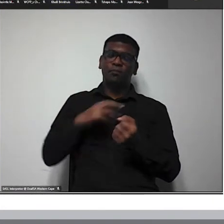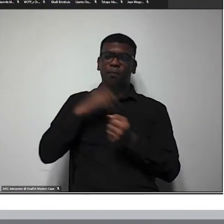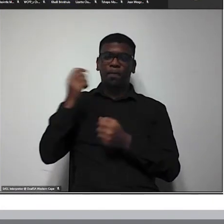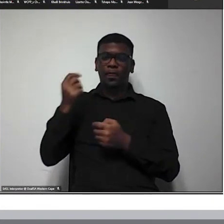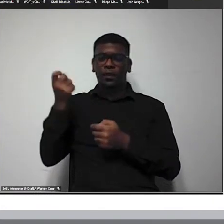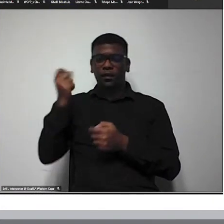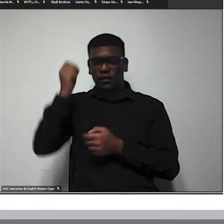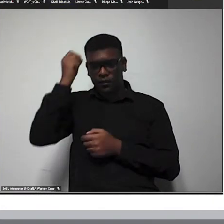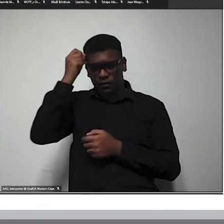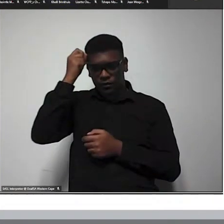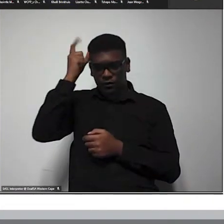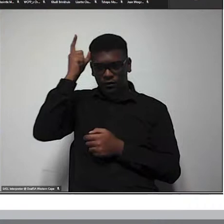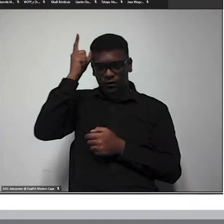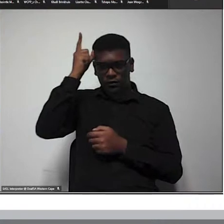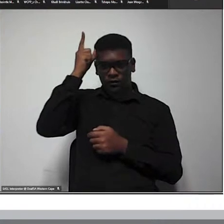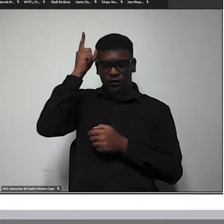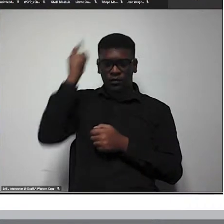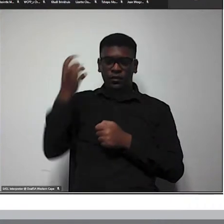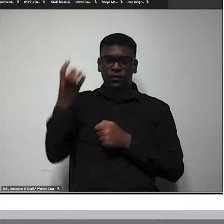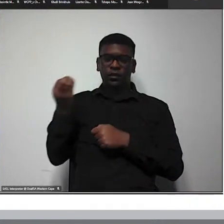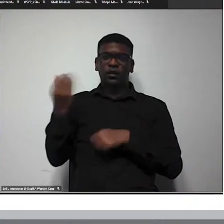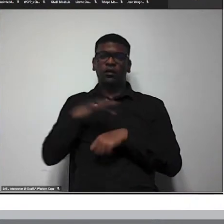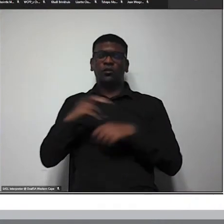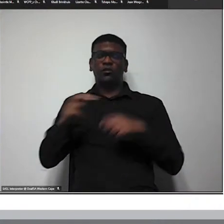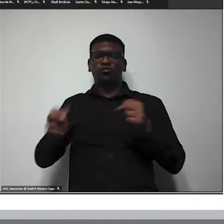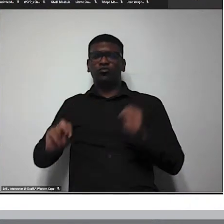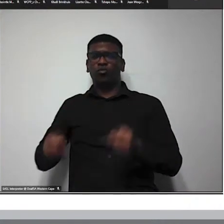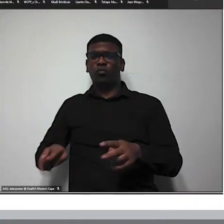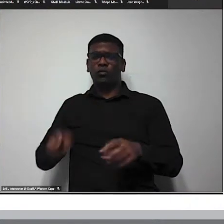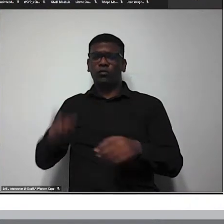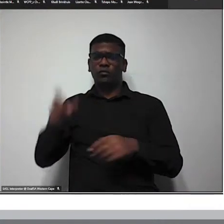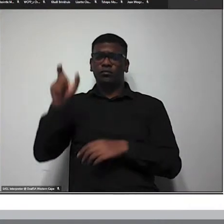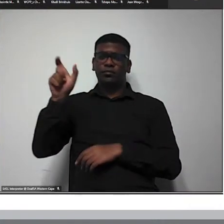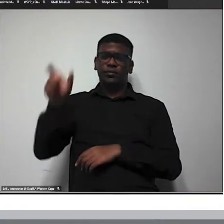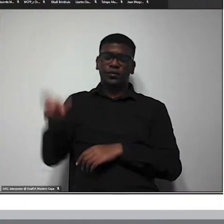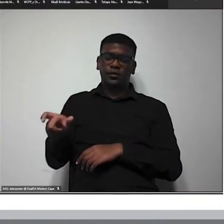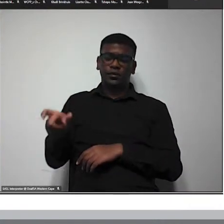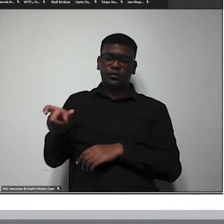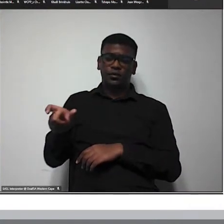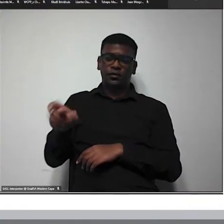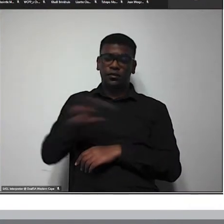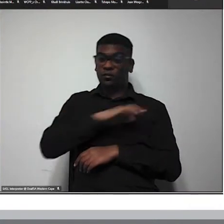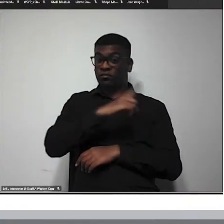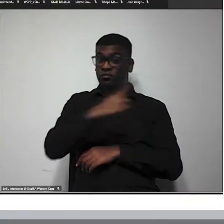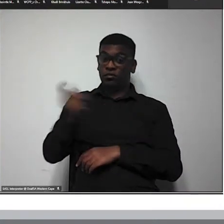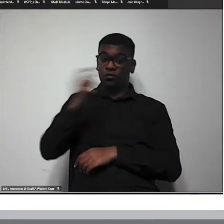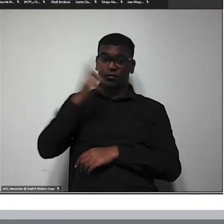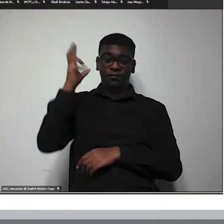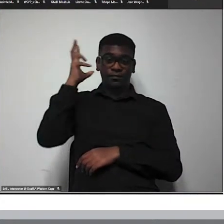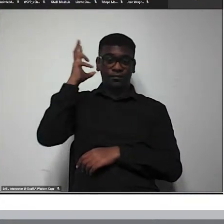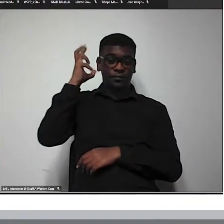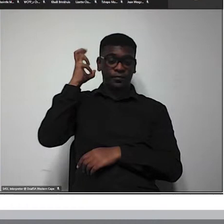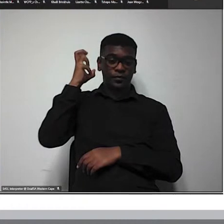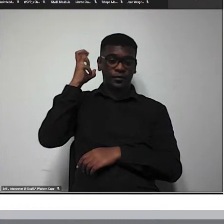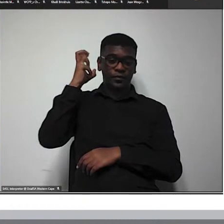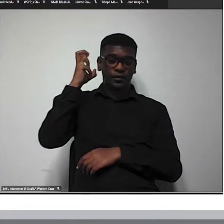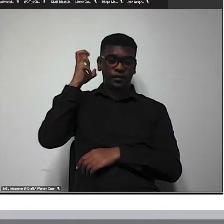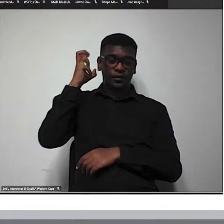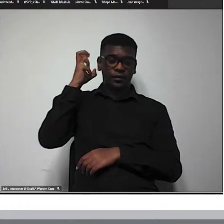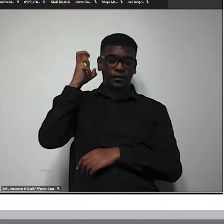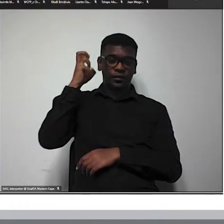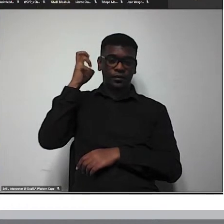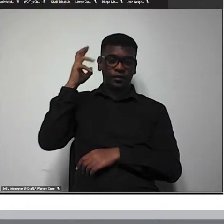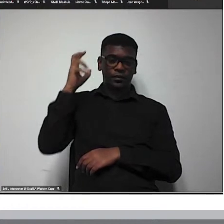understanding? How can the normal person here on the ground, because this all sounds very very lucrative, I must